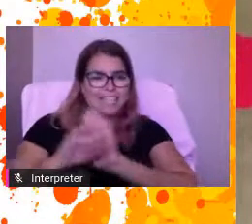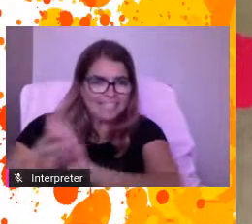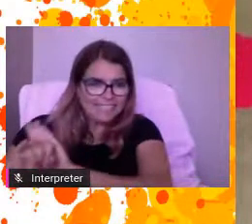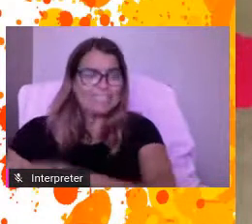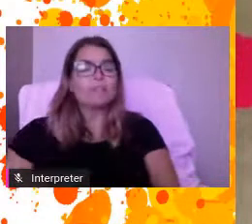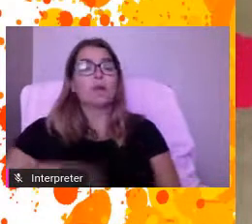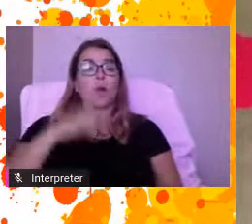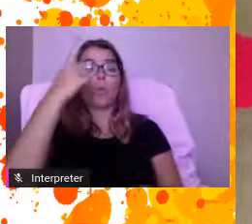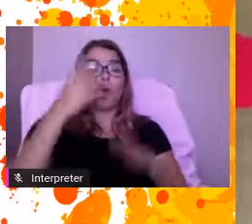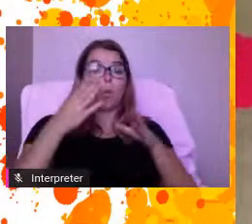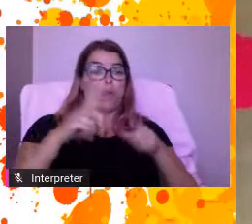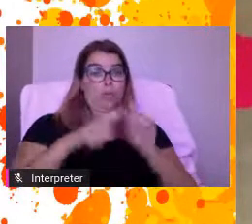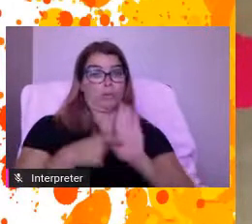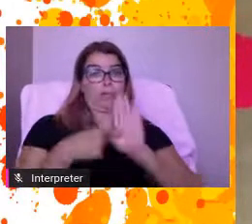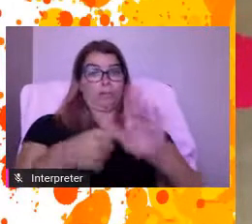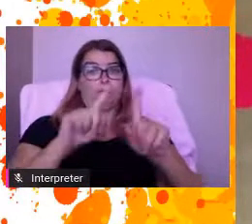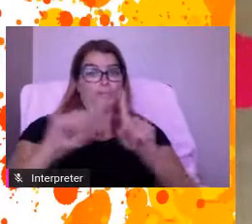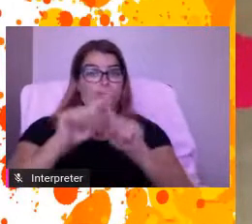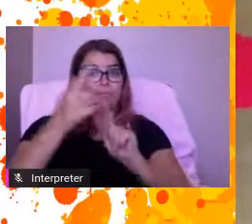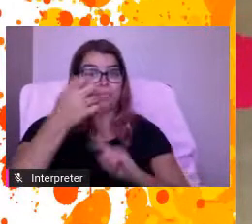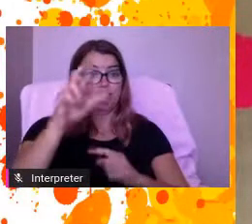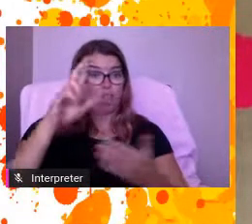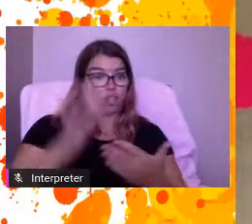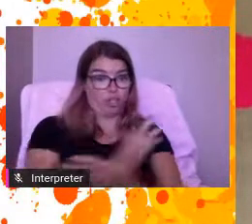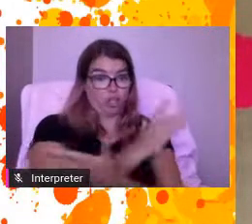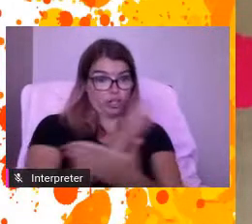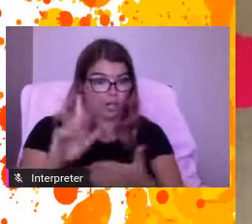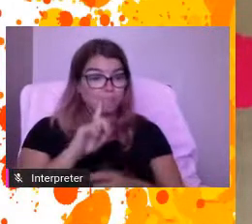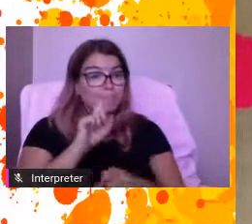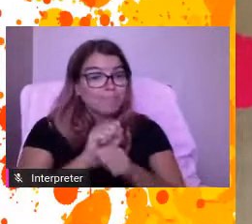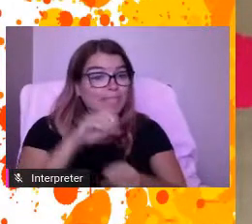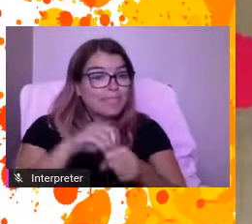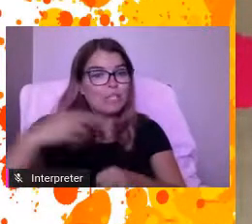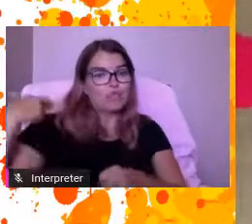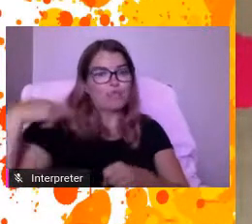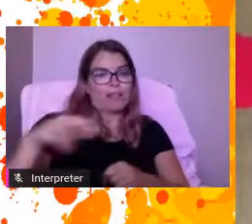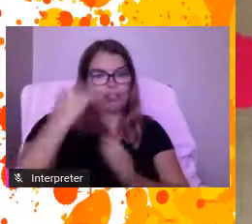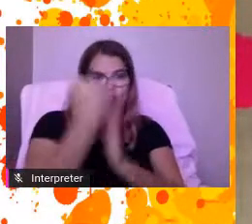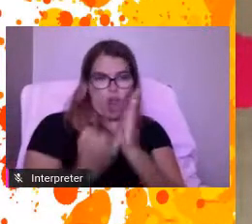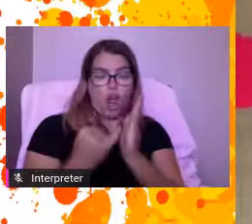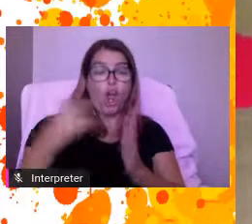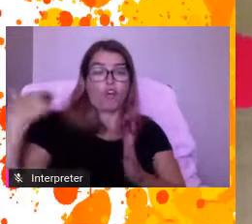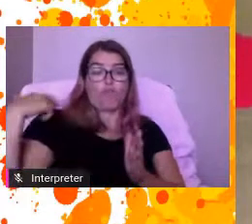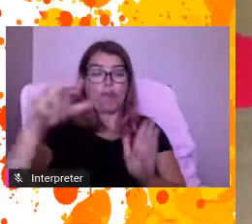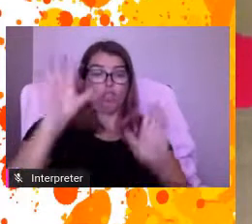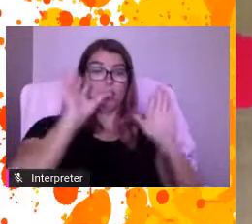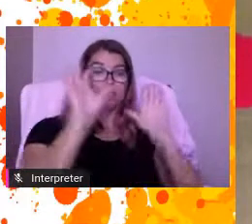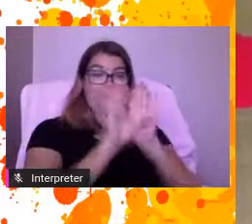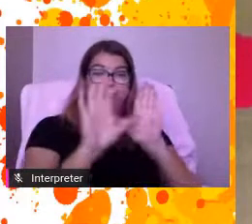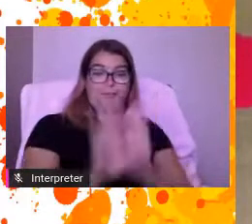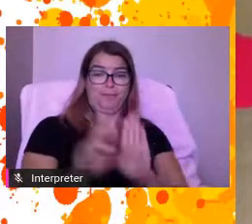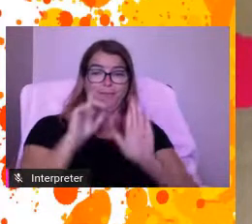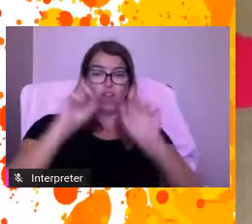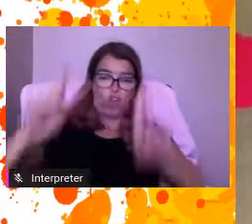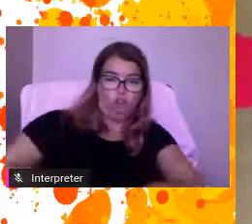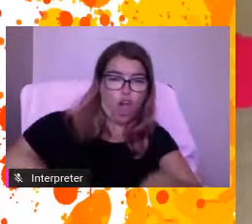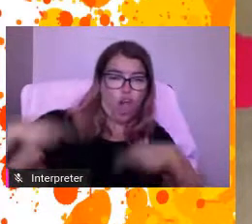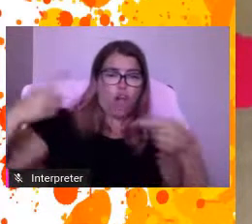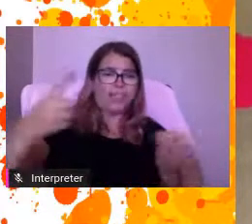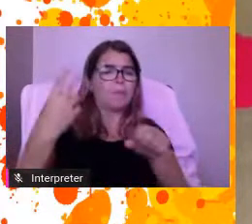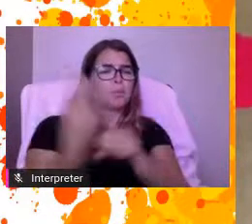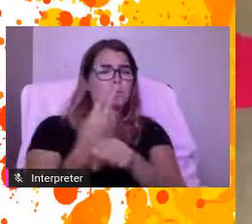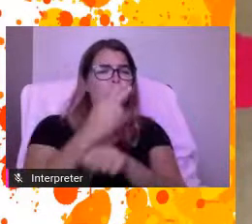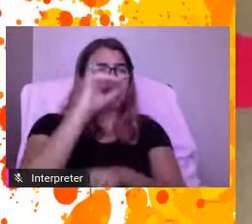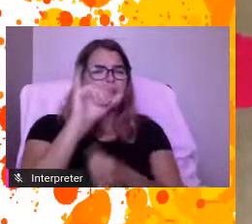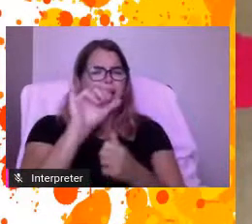gender spectrum, for example, is actually in religious art. And religious iconographies around the world have long made use of androgynous gender cues to